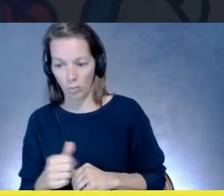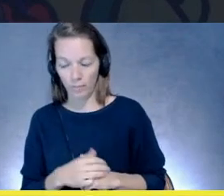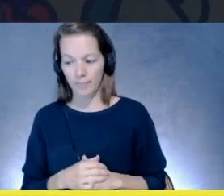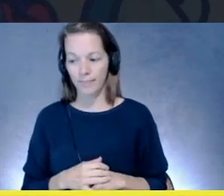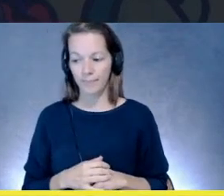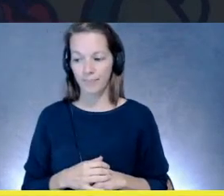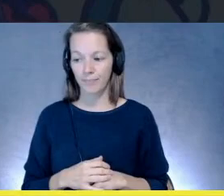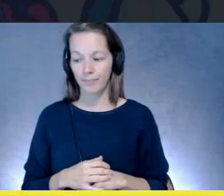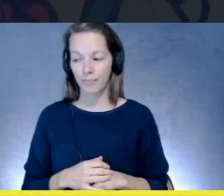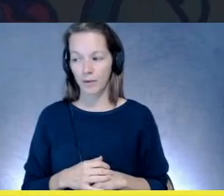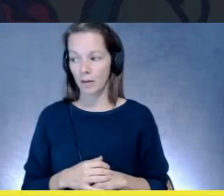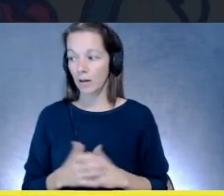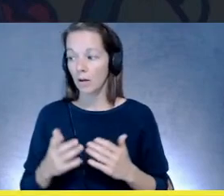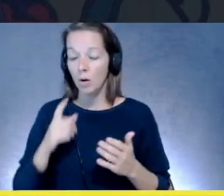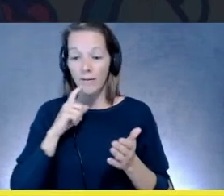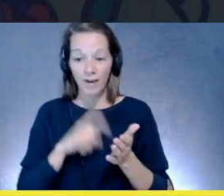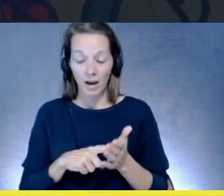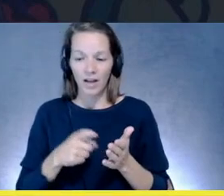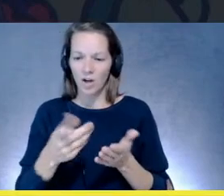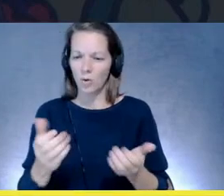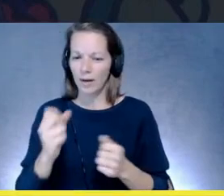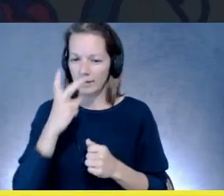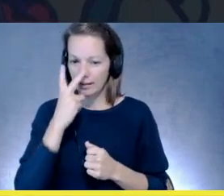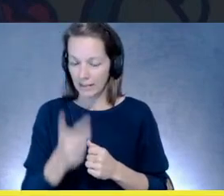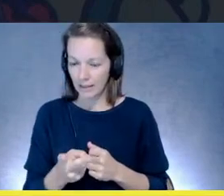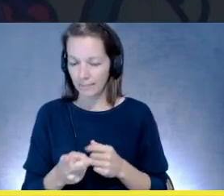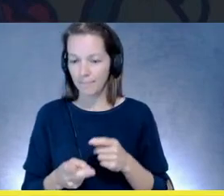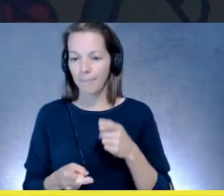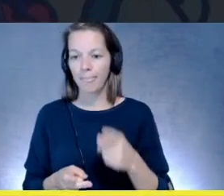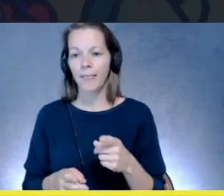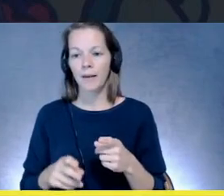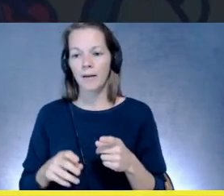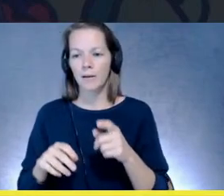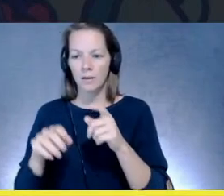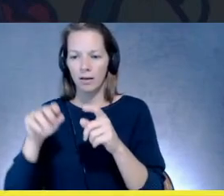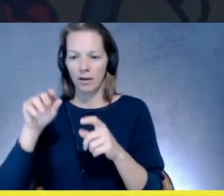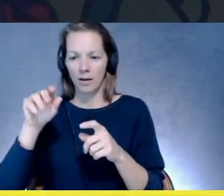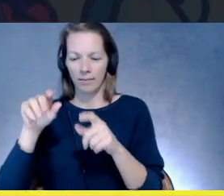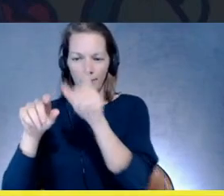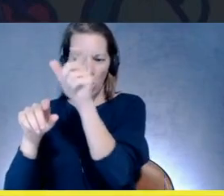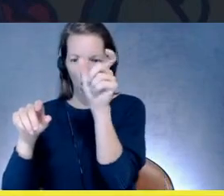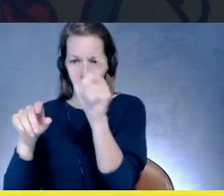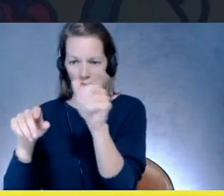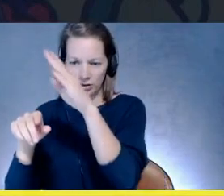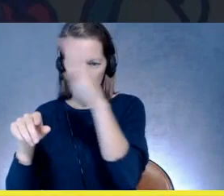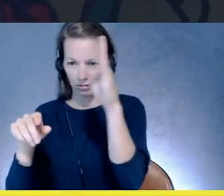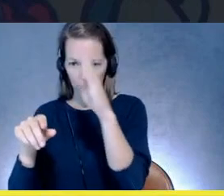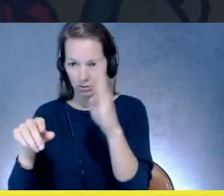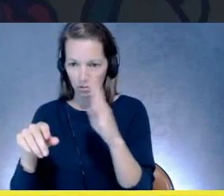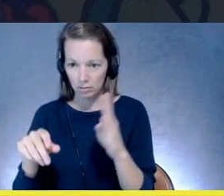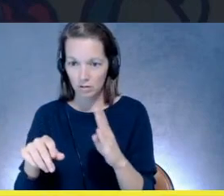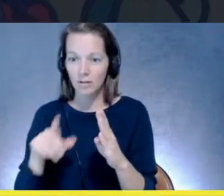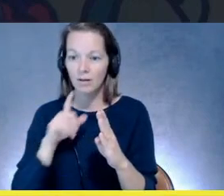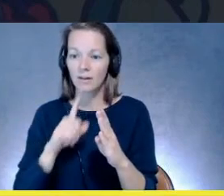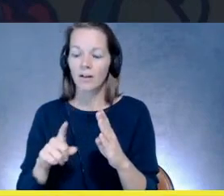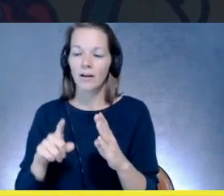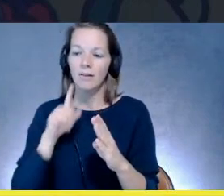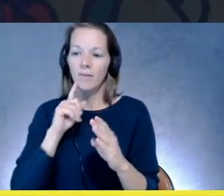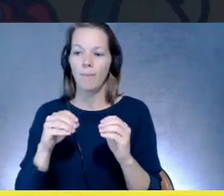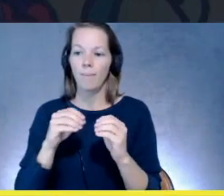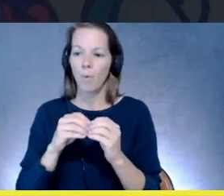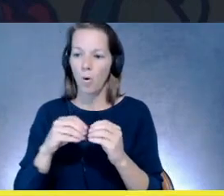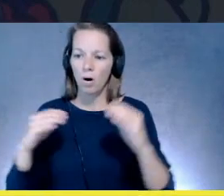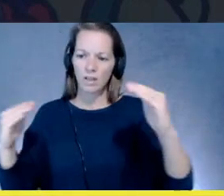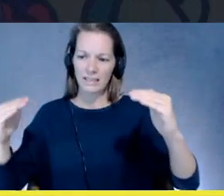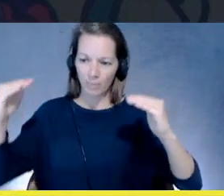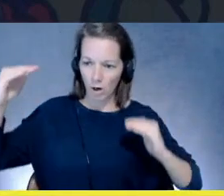We find, and here you can see bars to the left side of the dotted line reflect greater deprioritization,